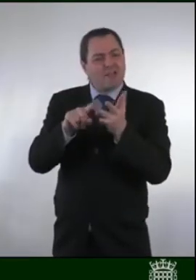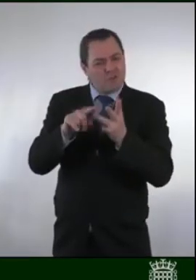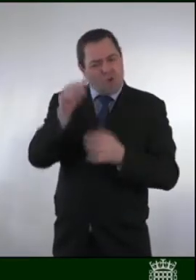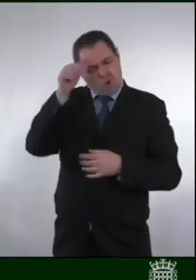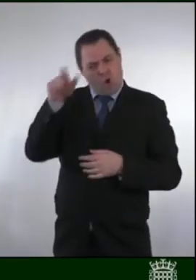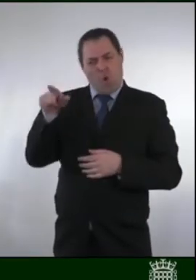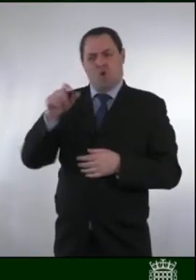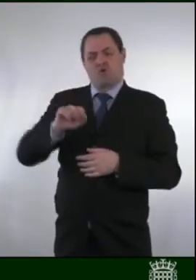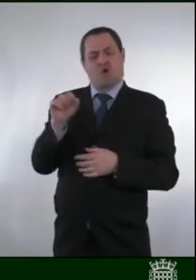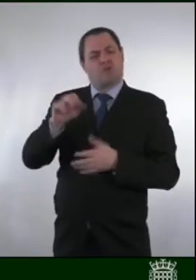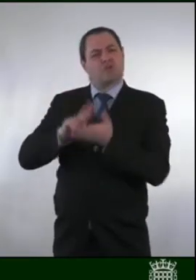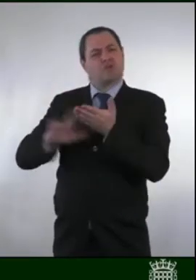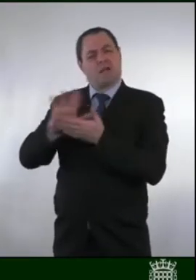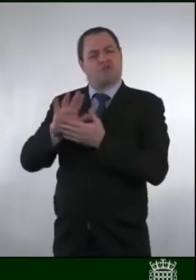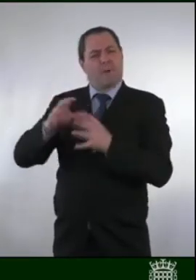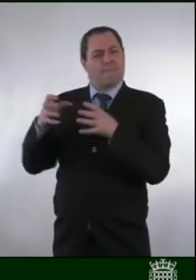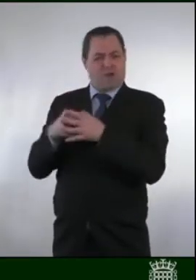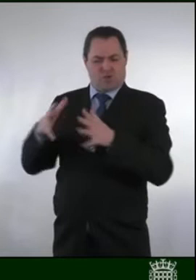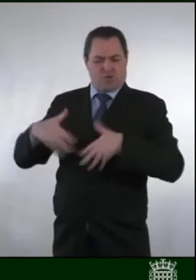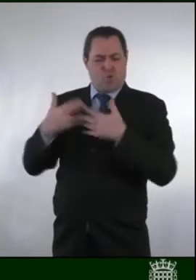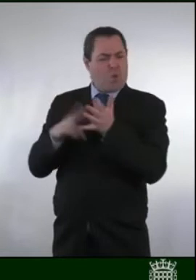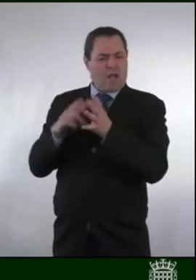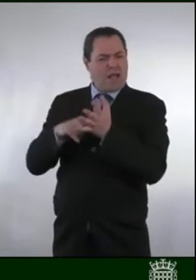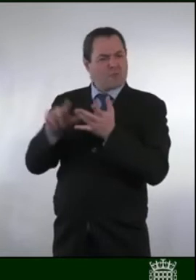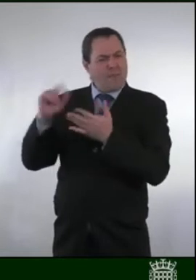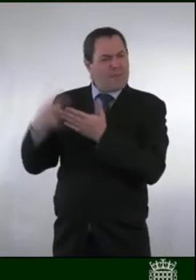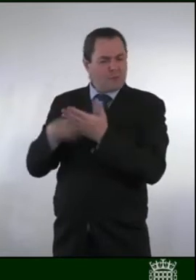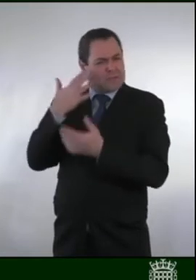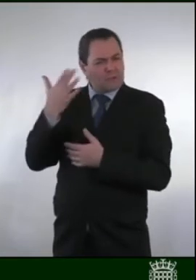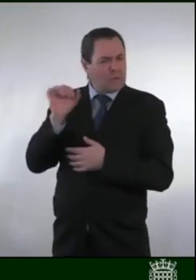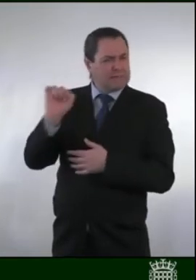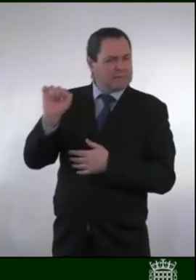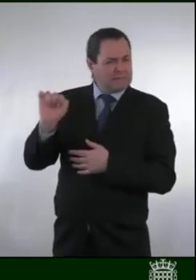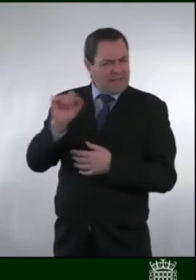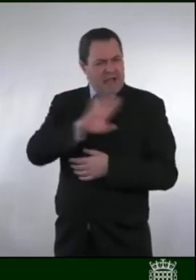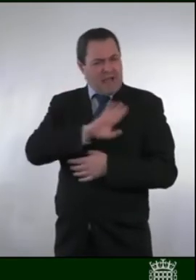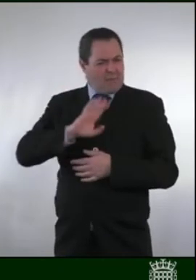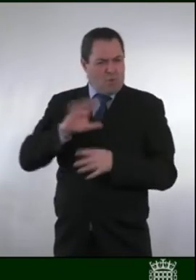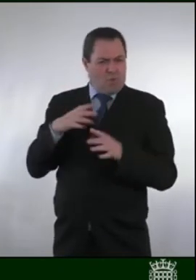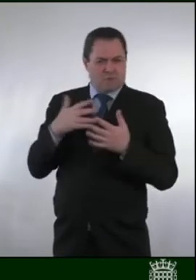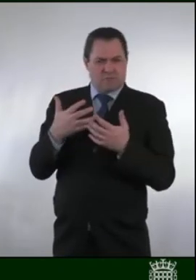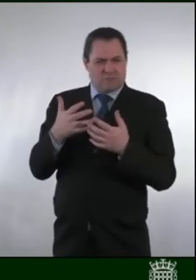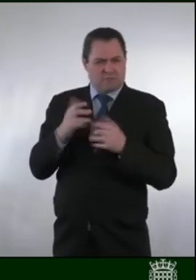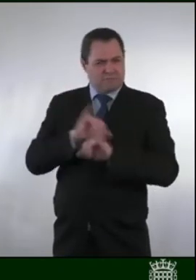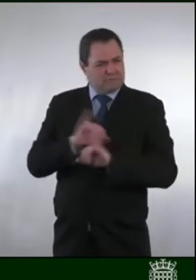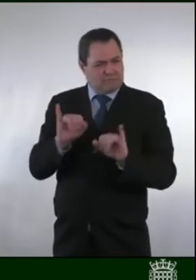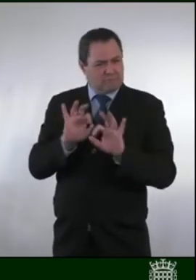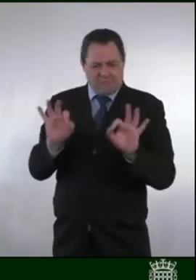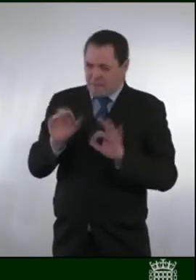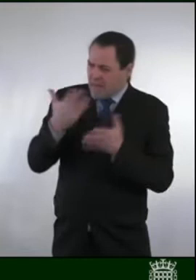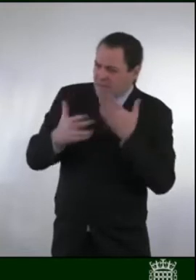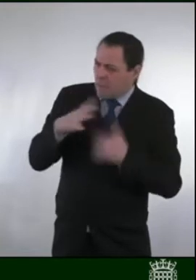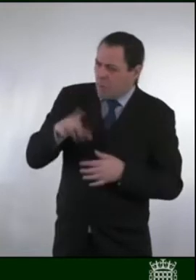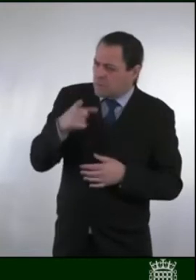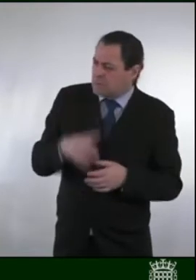Party would unbundle. Well, I think they would. I don't know what their policy is on our armed services. I think they would break them up. Perhaps they'd like to explain. It's